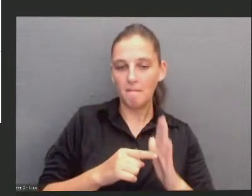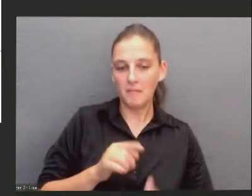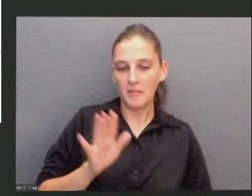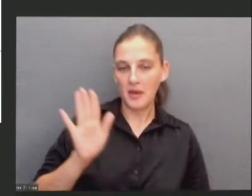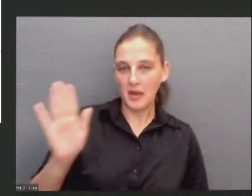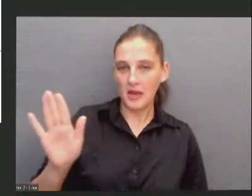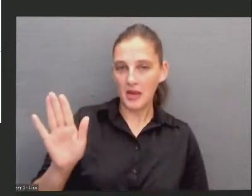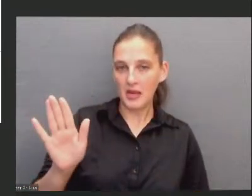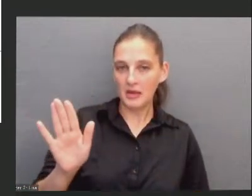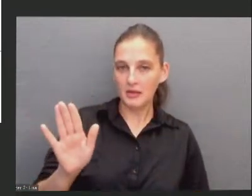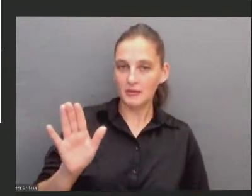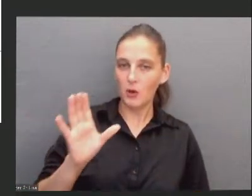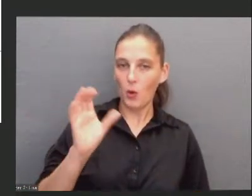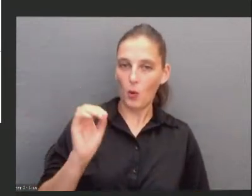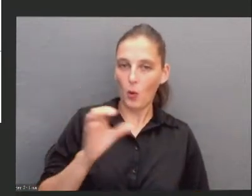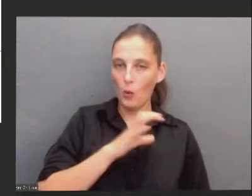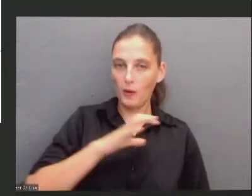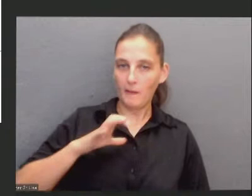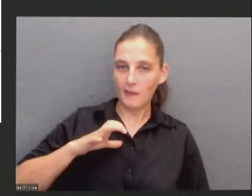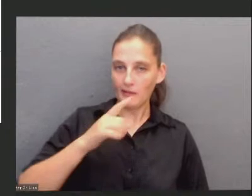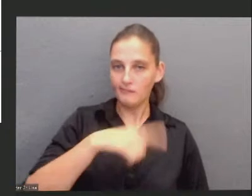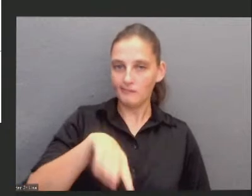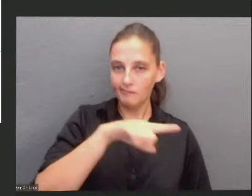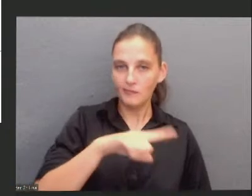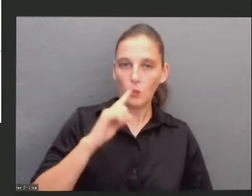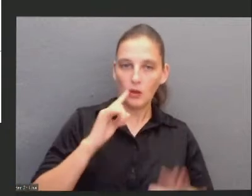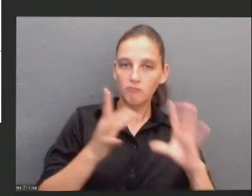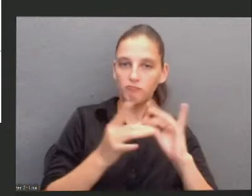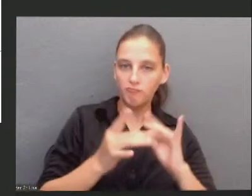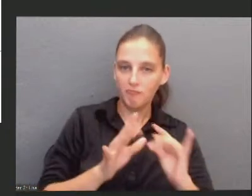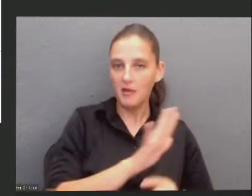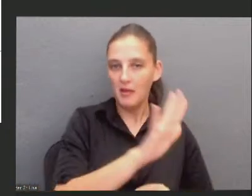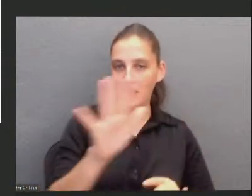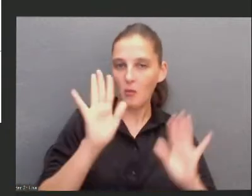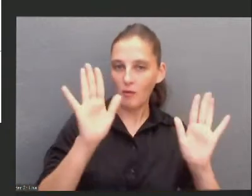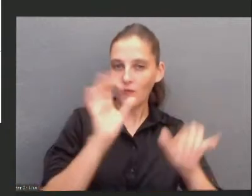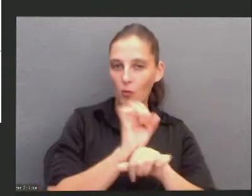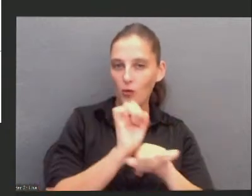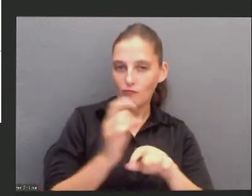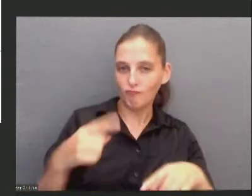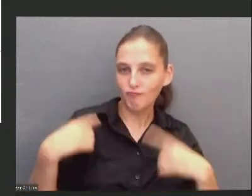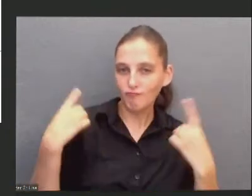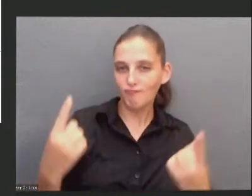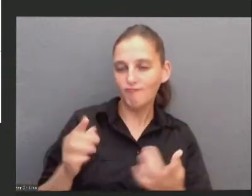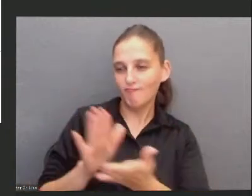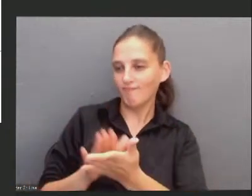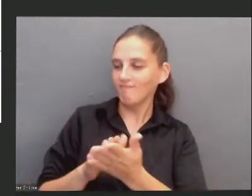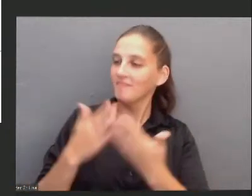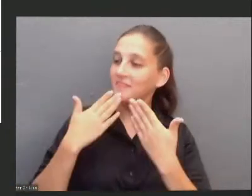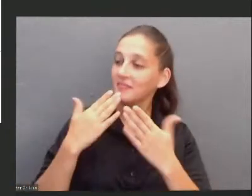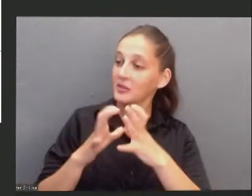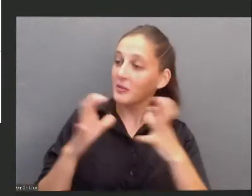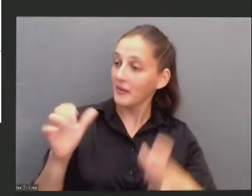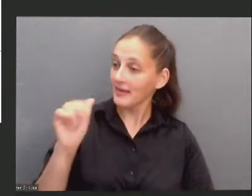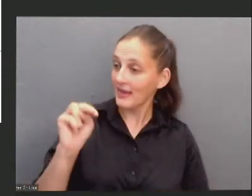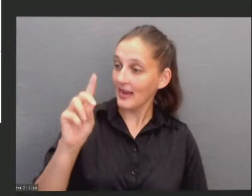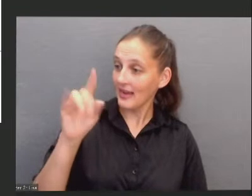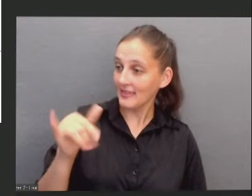share with you the amazing work they did. Kudos, and thank you so much. Andy, over.